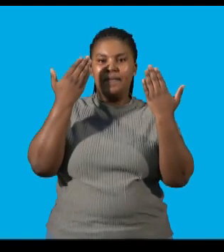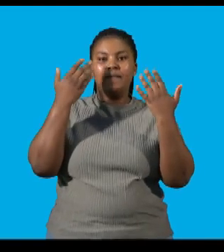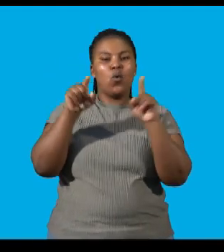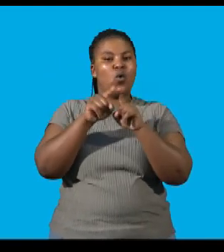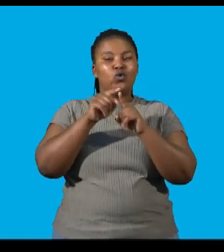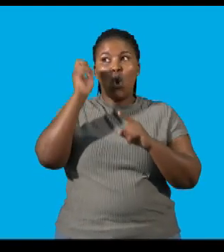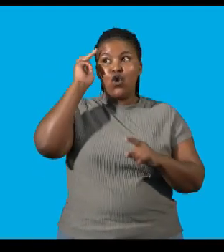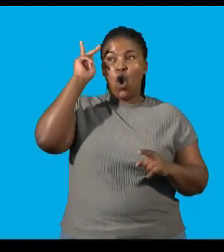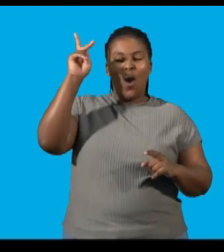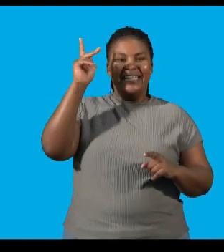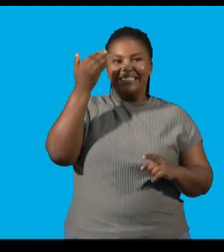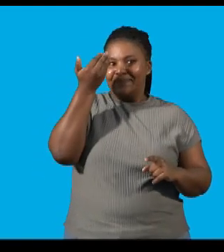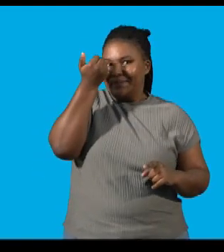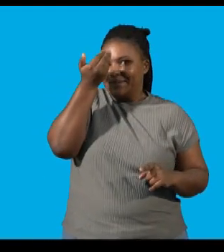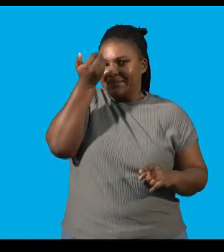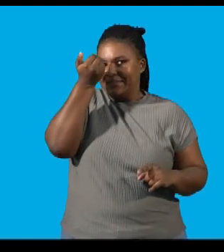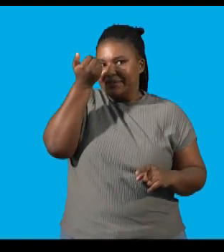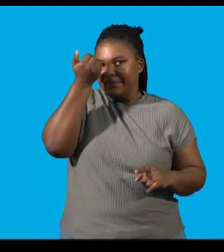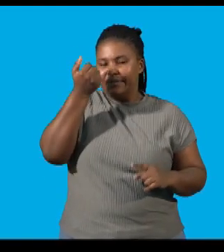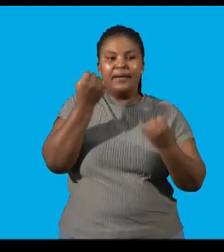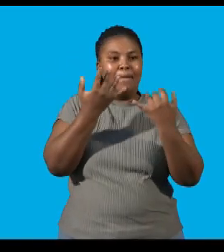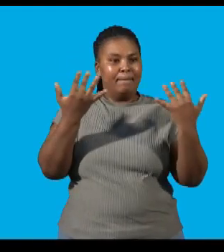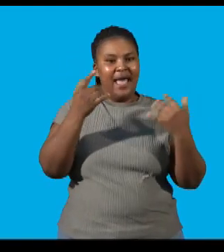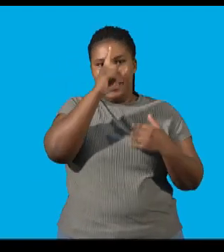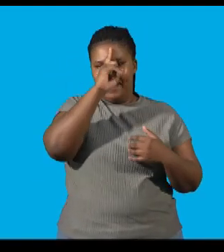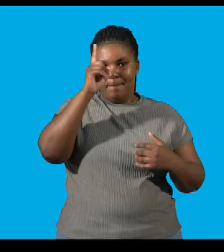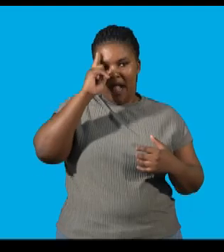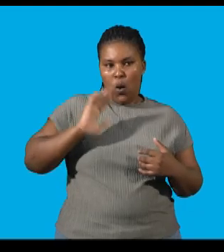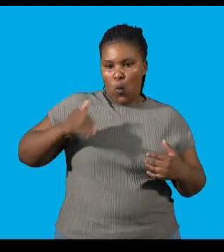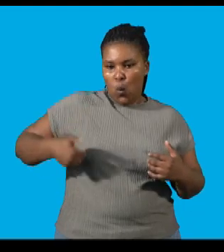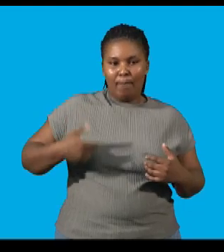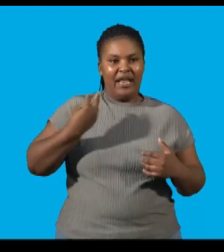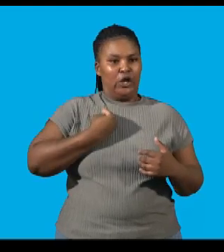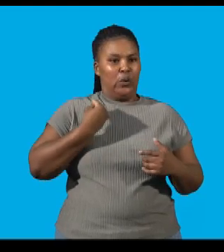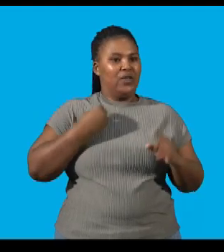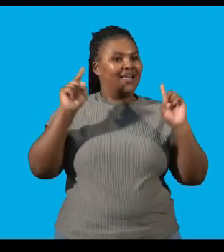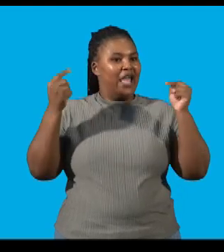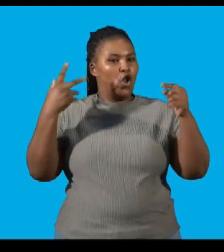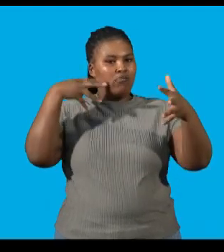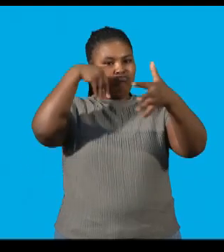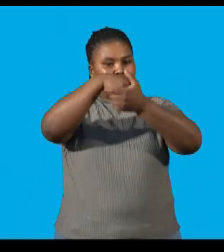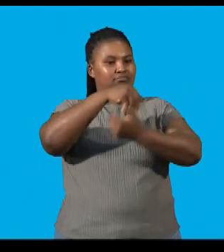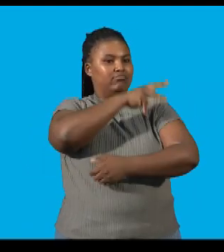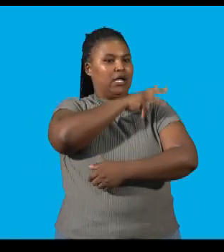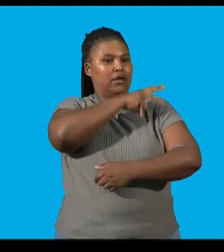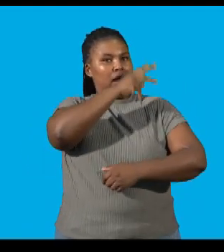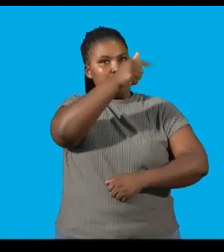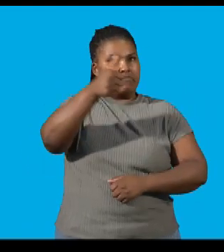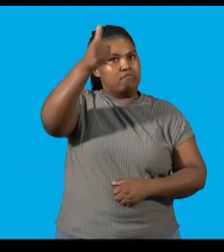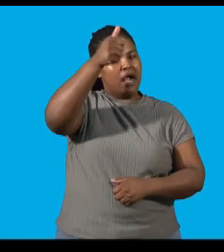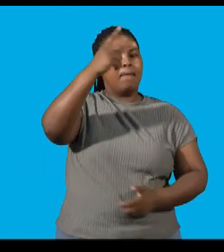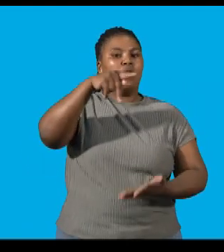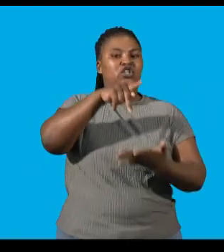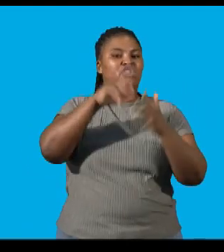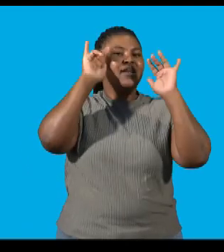necessary knowledge led to many Black women and youth not being able to occupy top management